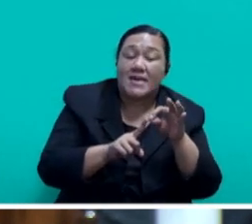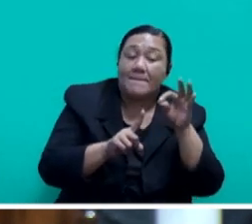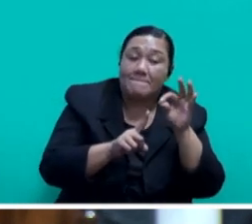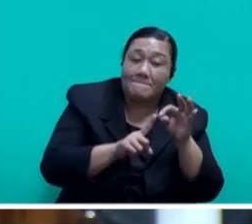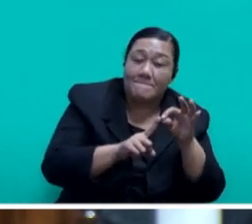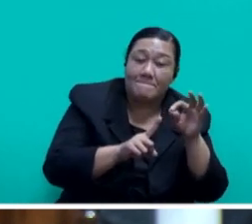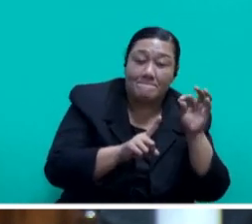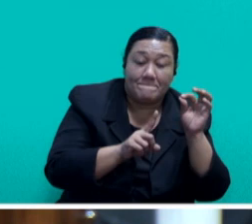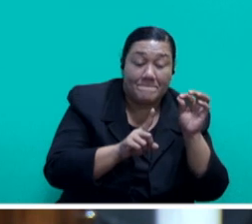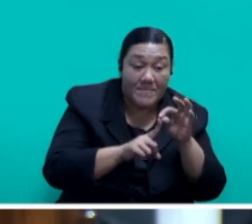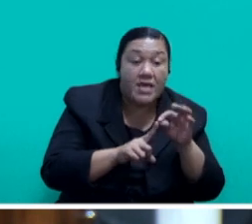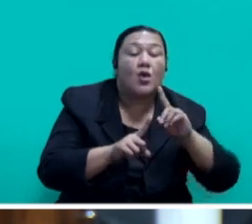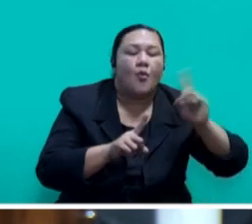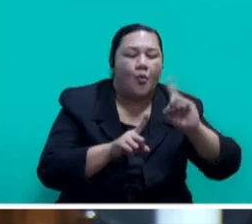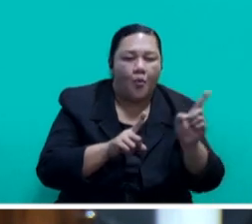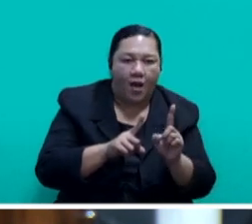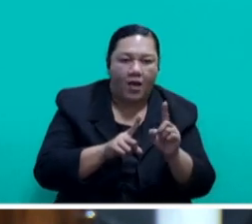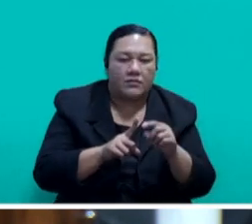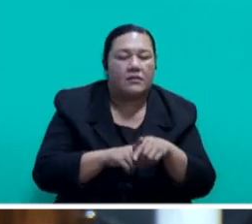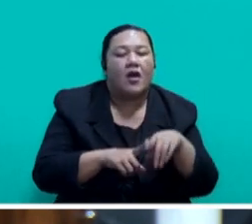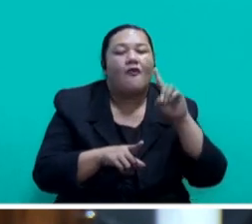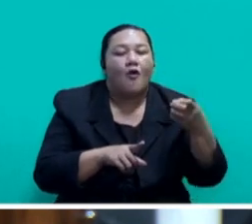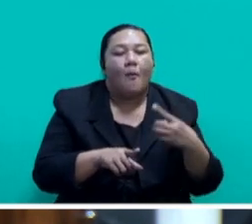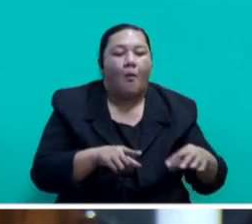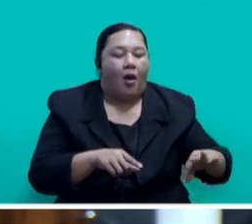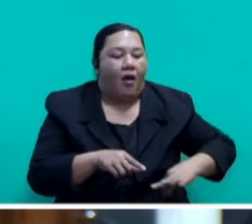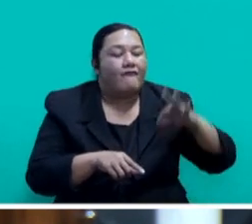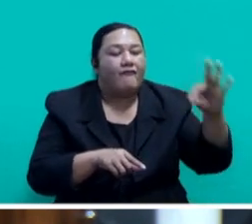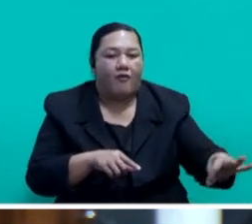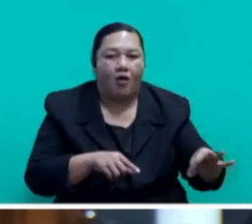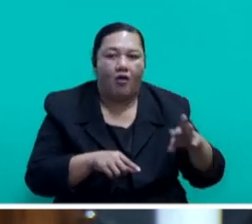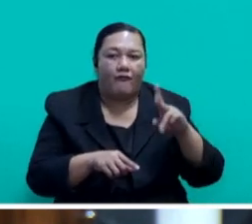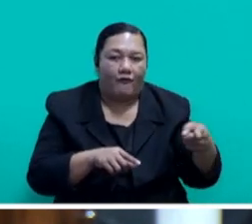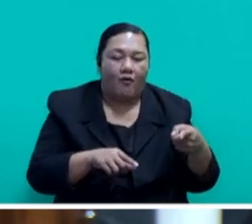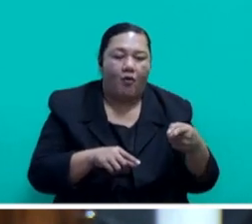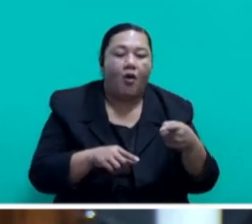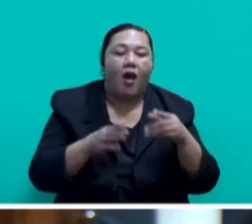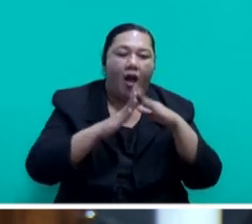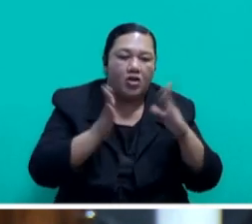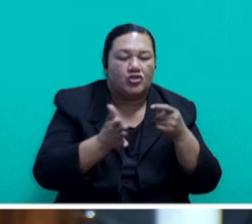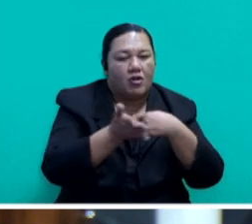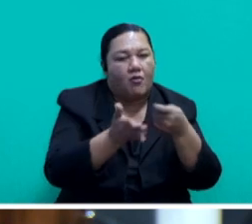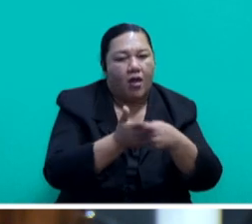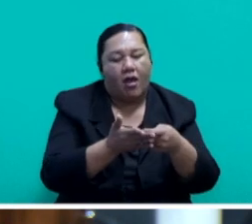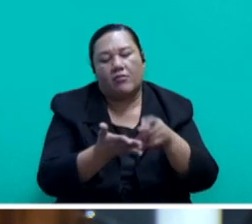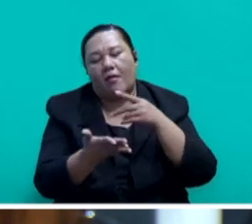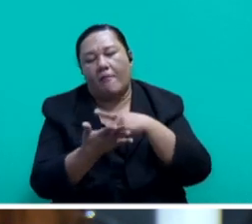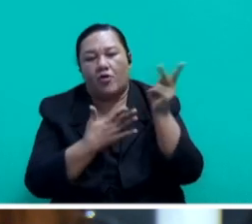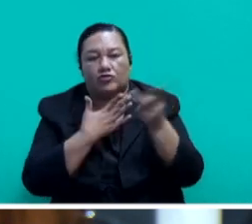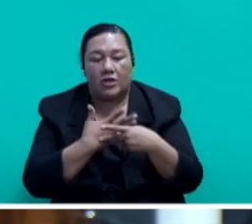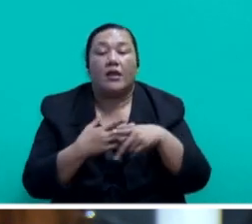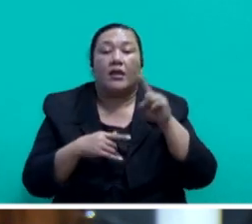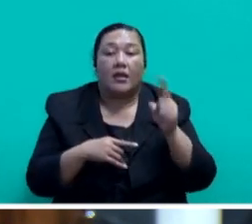efficient delivery of affordable housing projects. The funding for assisting in the provision